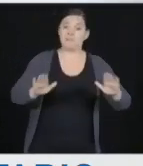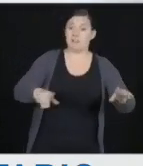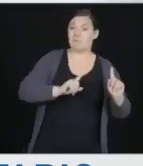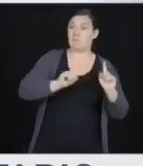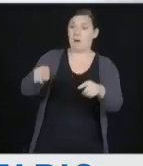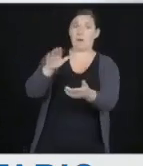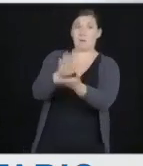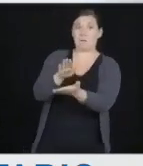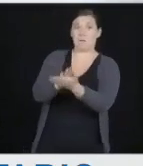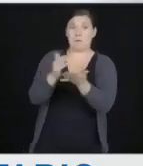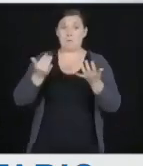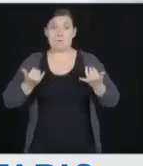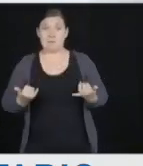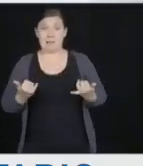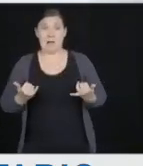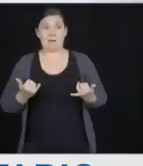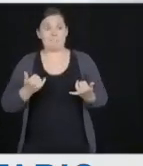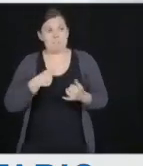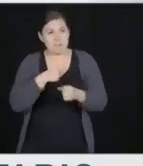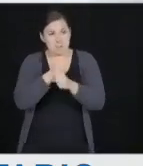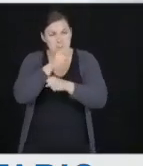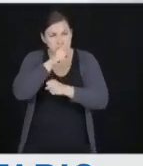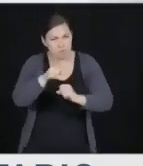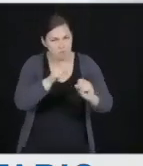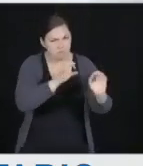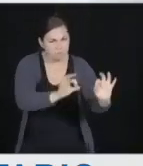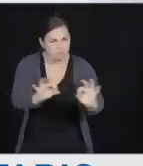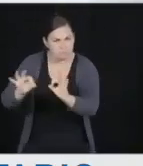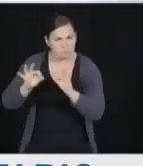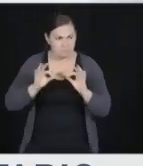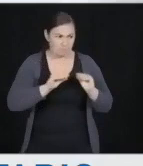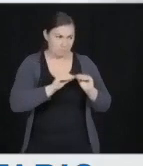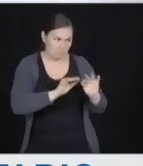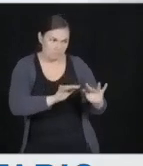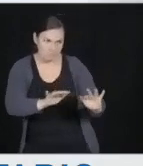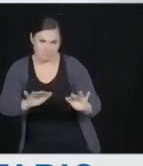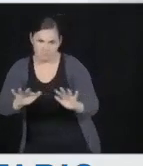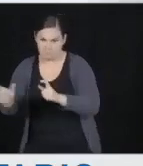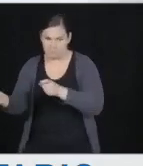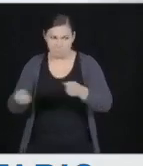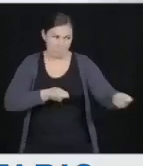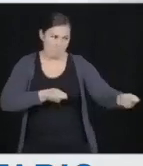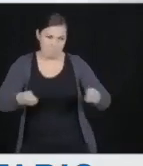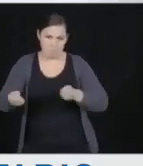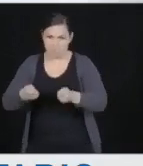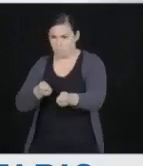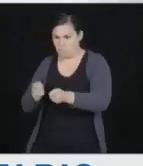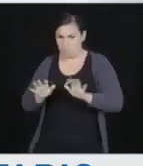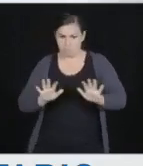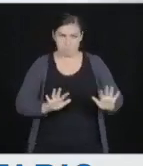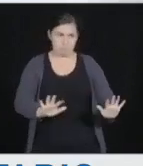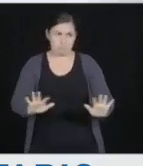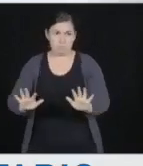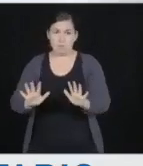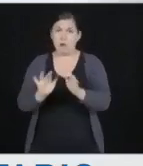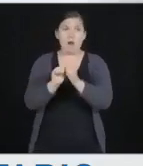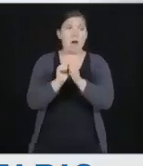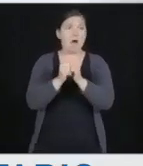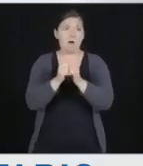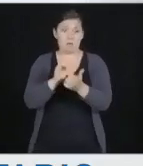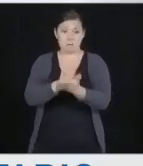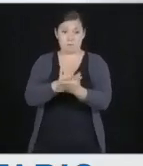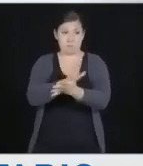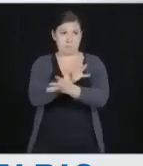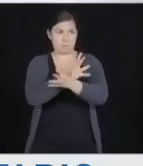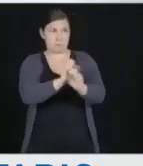stay within and protect your social circles, and quarantine when returning from outside of Ontario. These